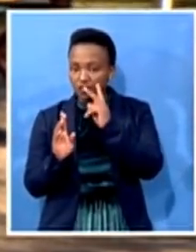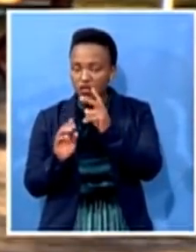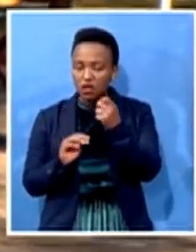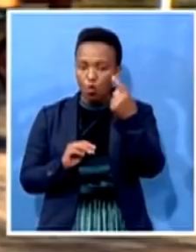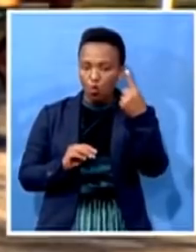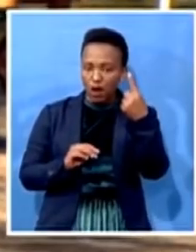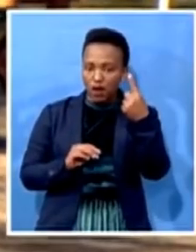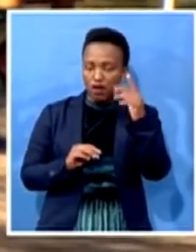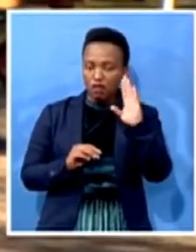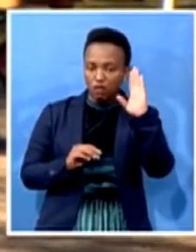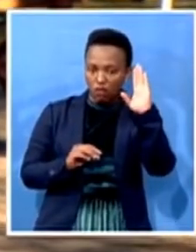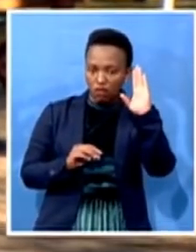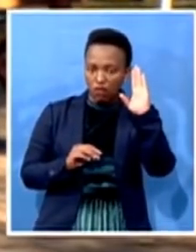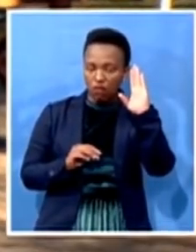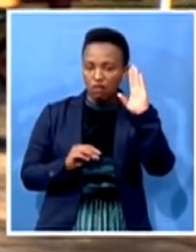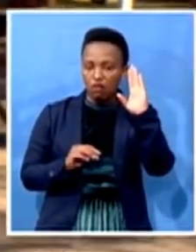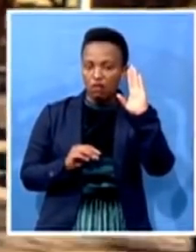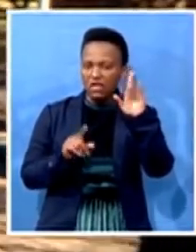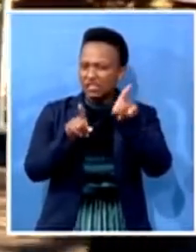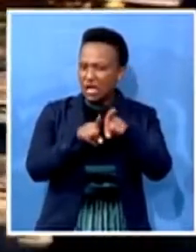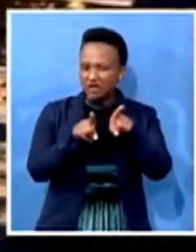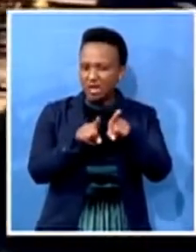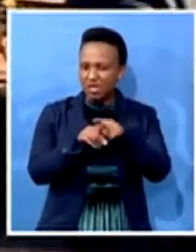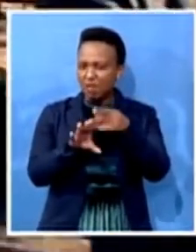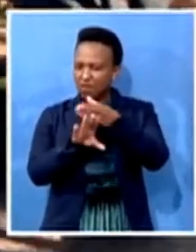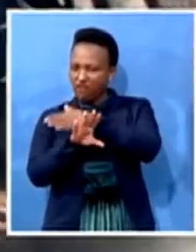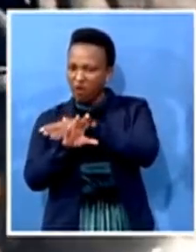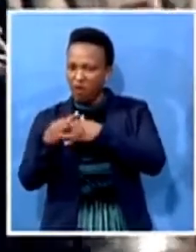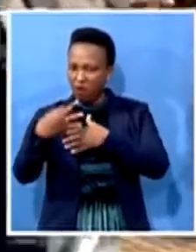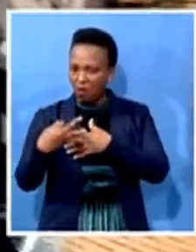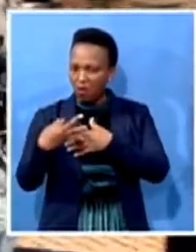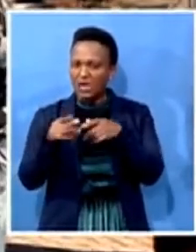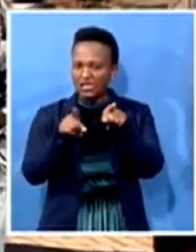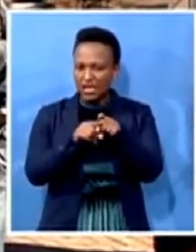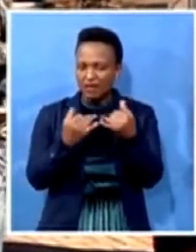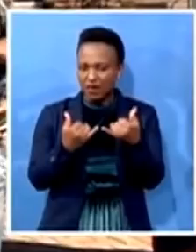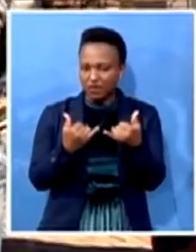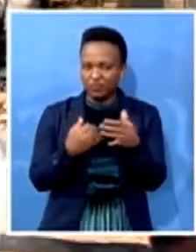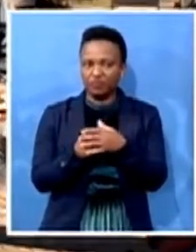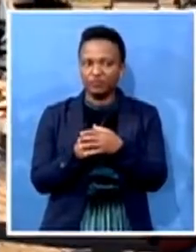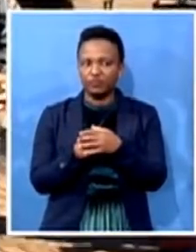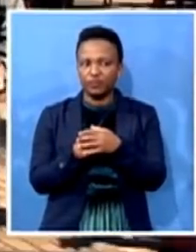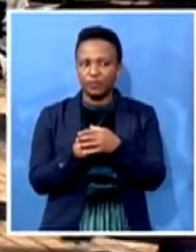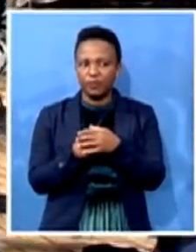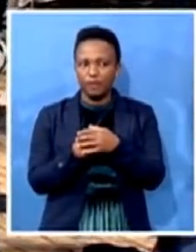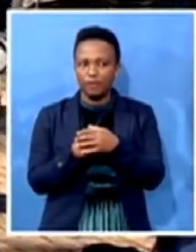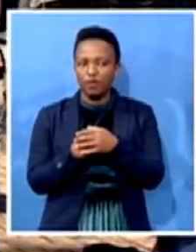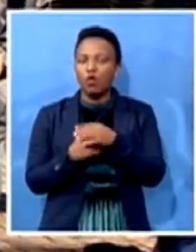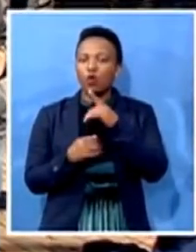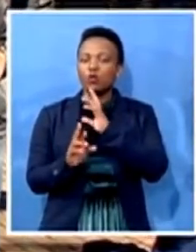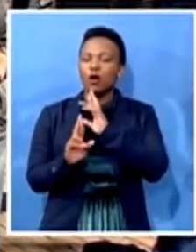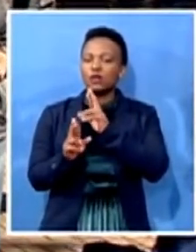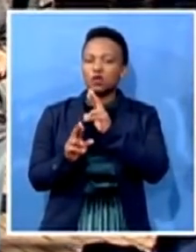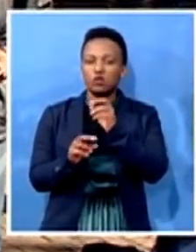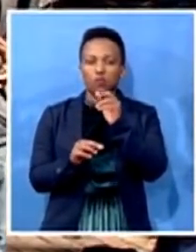last. Yourself and yourself. Mama, when you address now, you can just look that way, even though the question comes from this side, that you are always facing the cameras. They